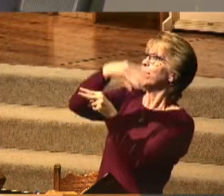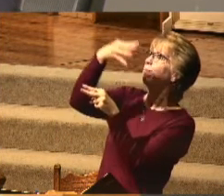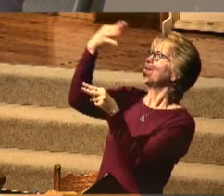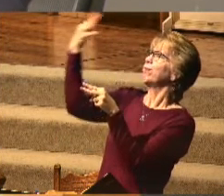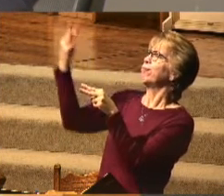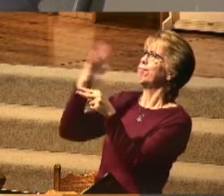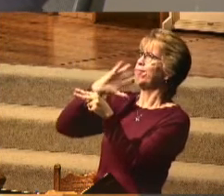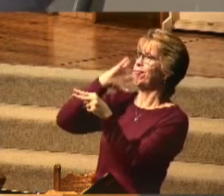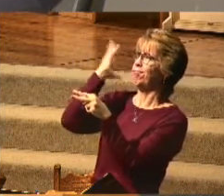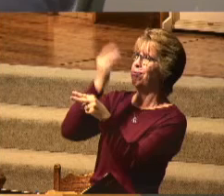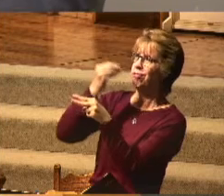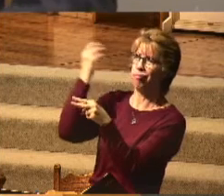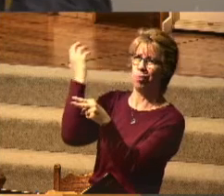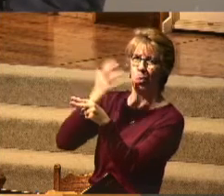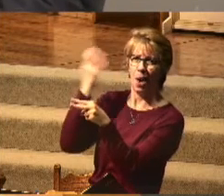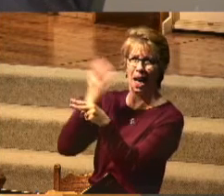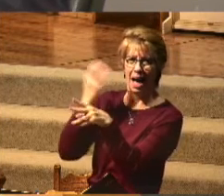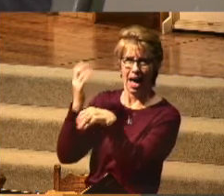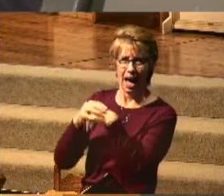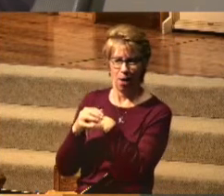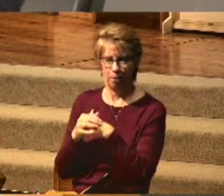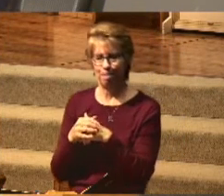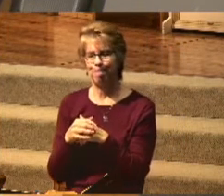rainbow. Now,